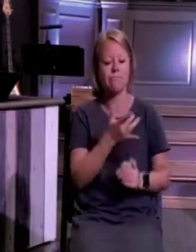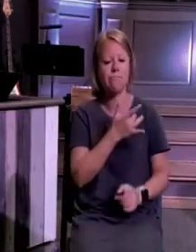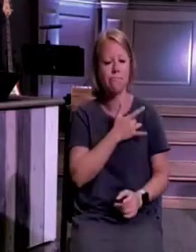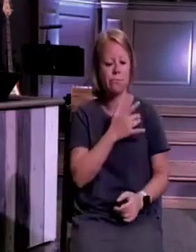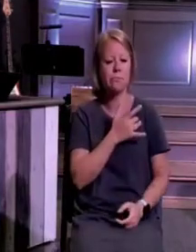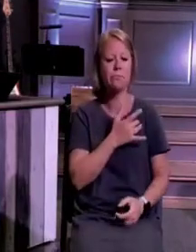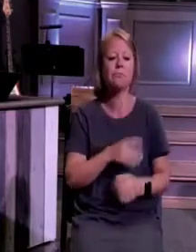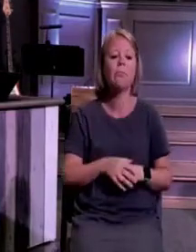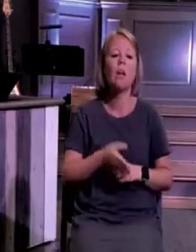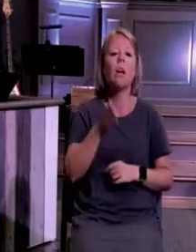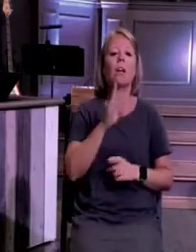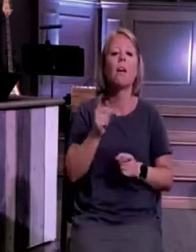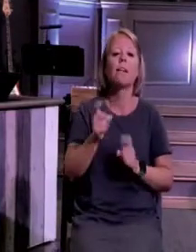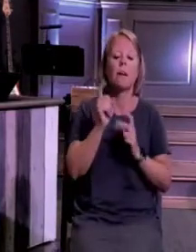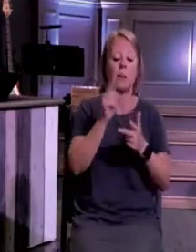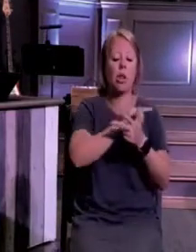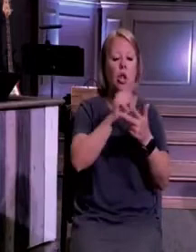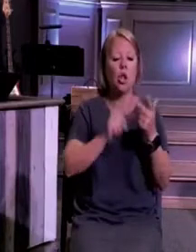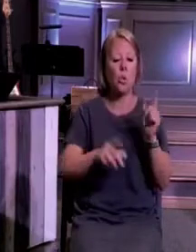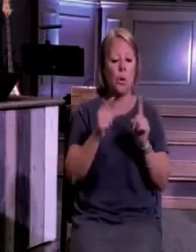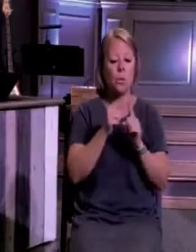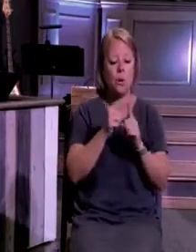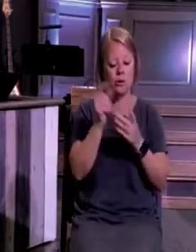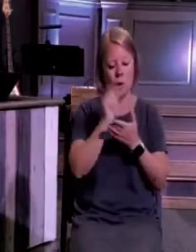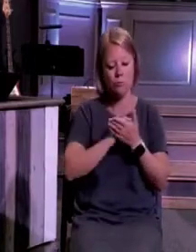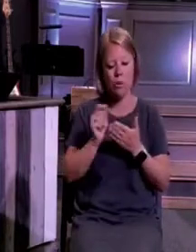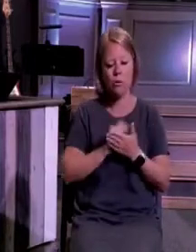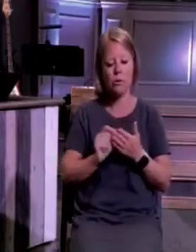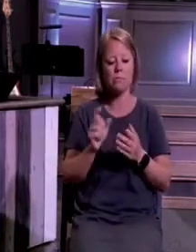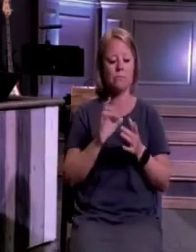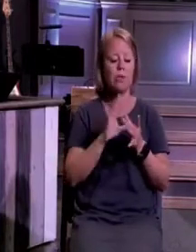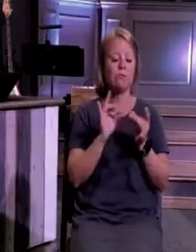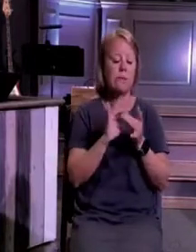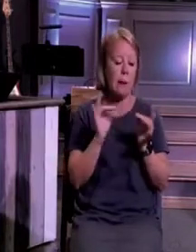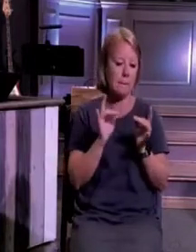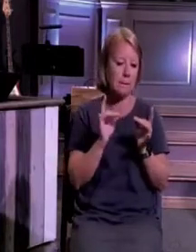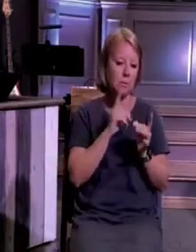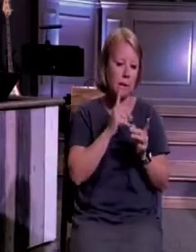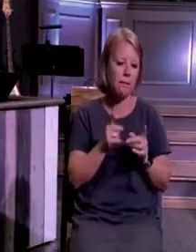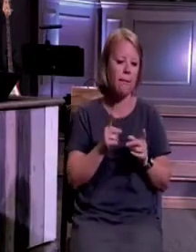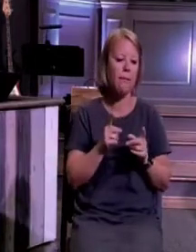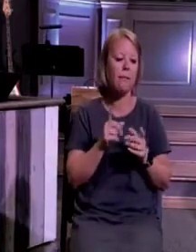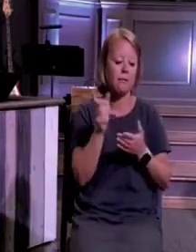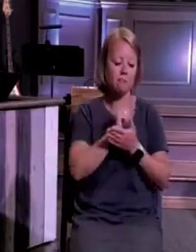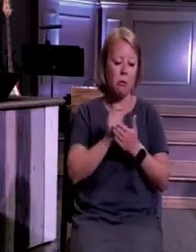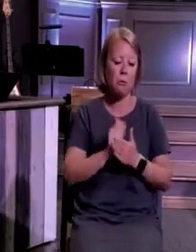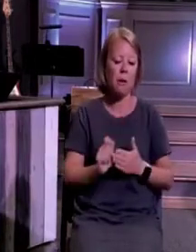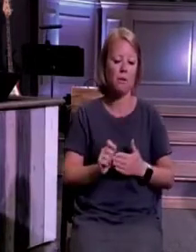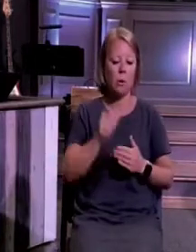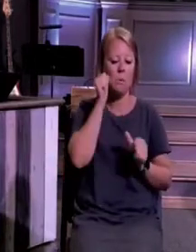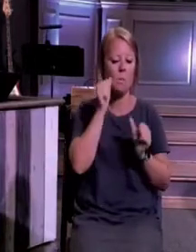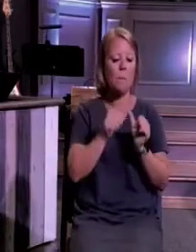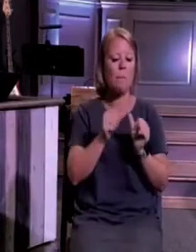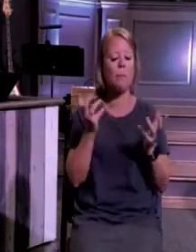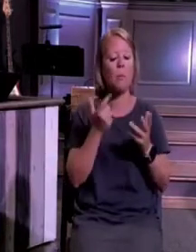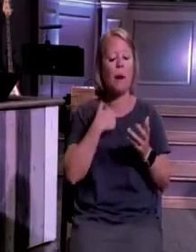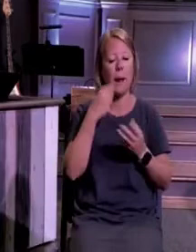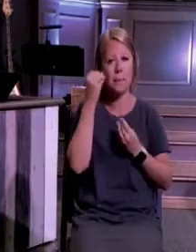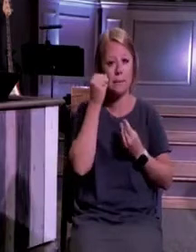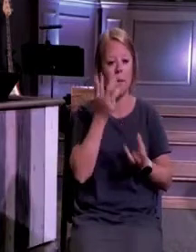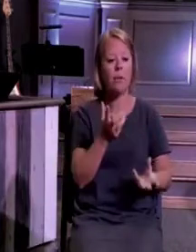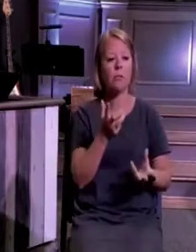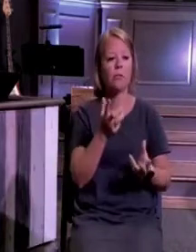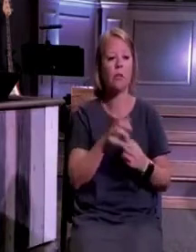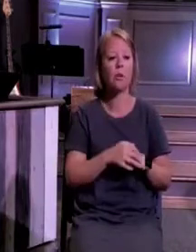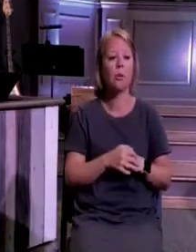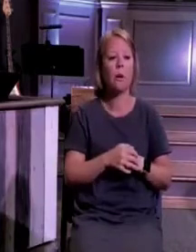God gave me that, there were three words I wrote them down, or three statements that I wrote down, and God said, you remember what I'm telling you, and I'm telling you